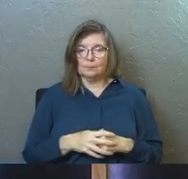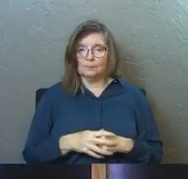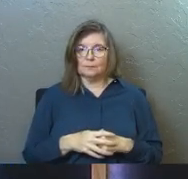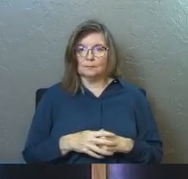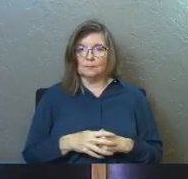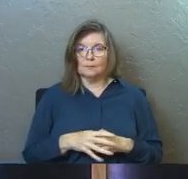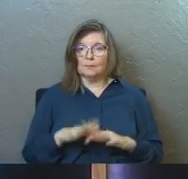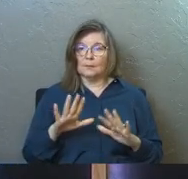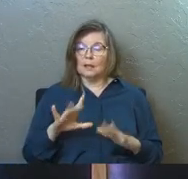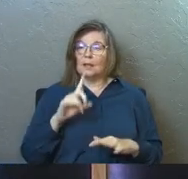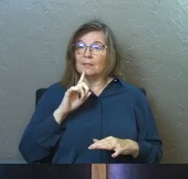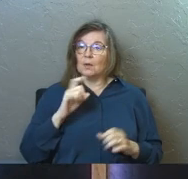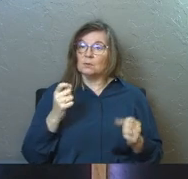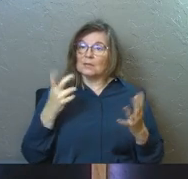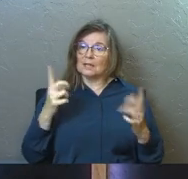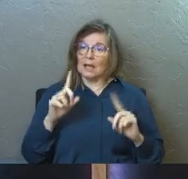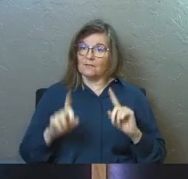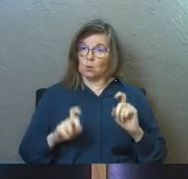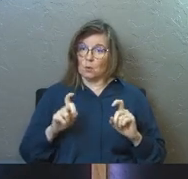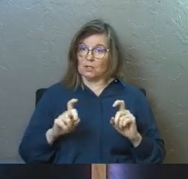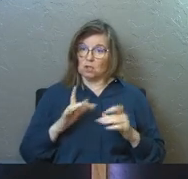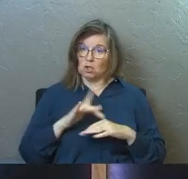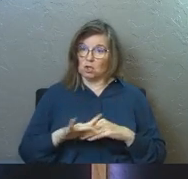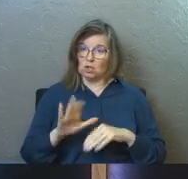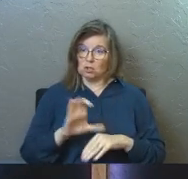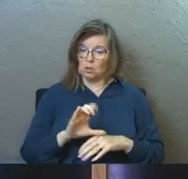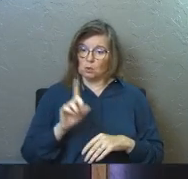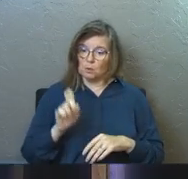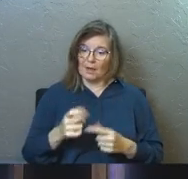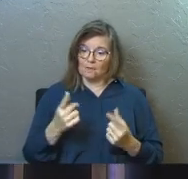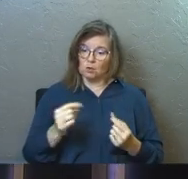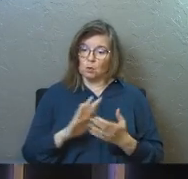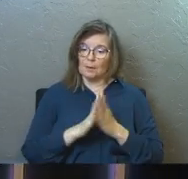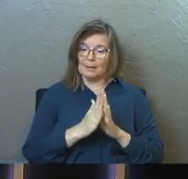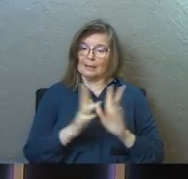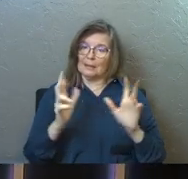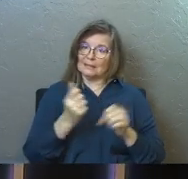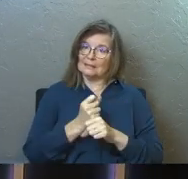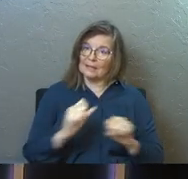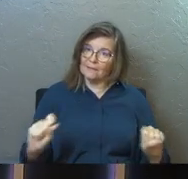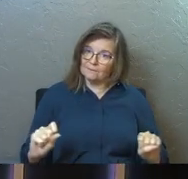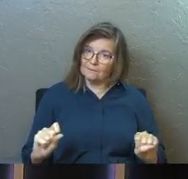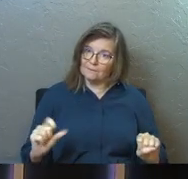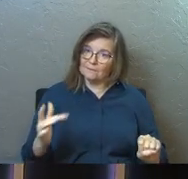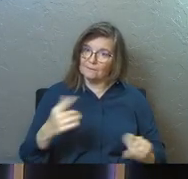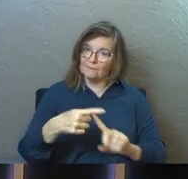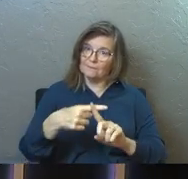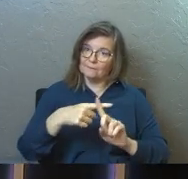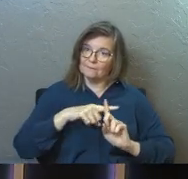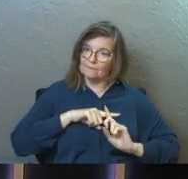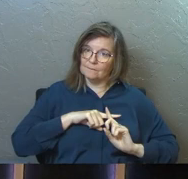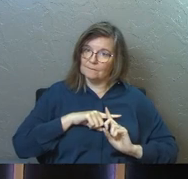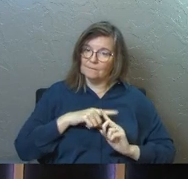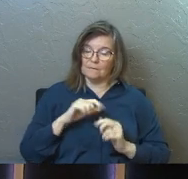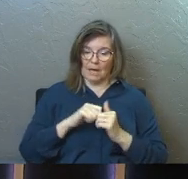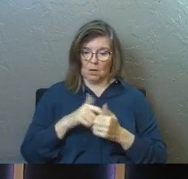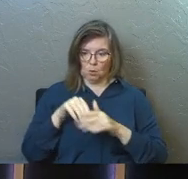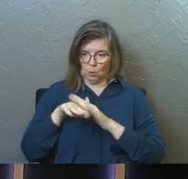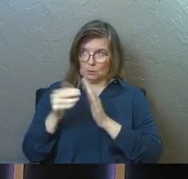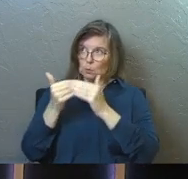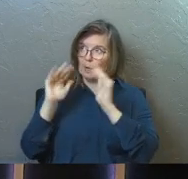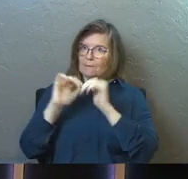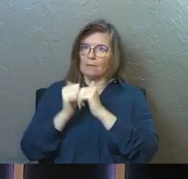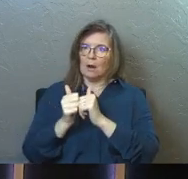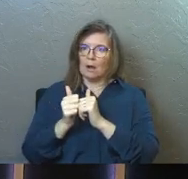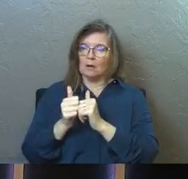See, there was a lot of question in the early church about what you had to do to get saved, what you had to do to make it into heaven, what